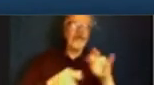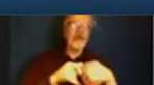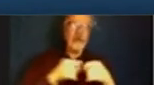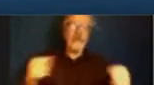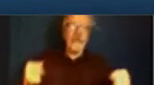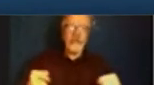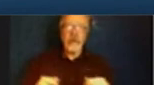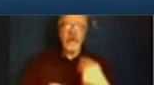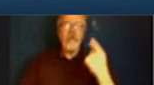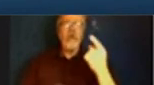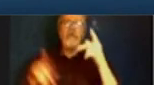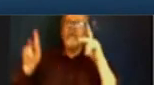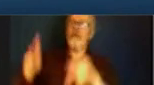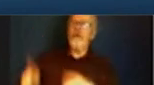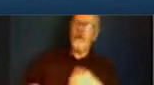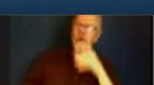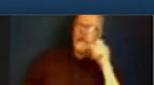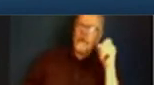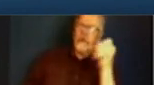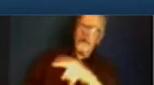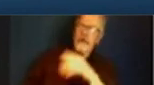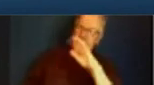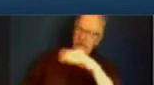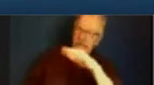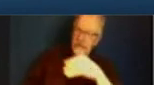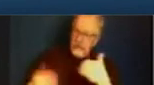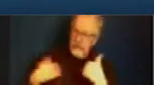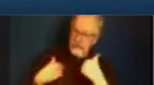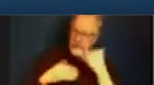many tests they can order / pick up?